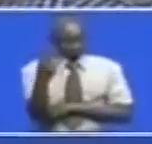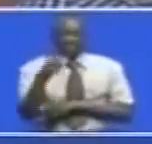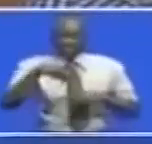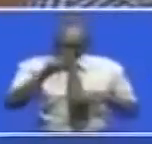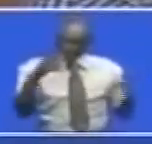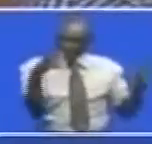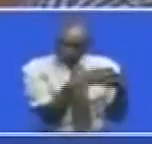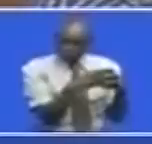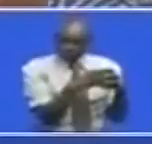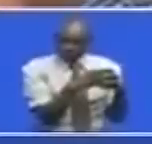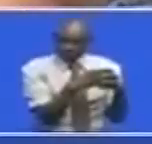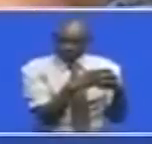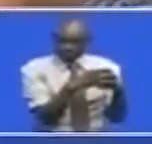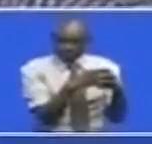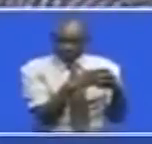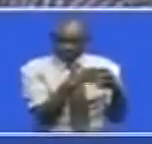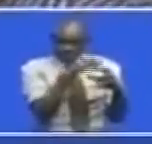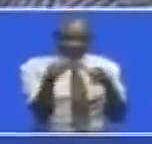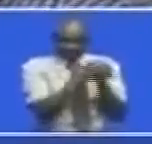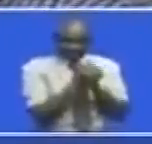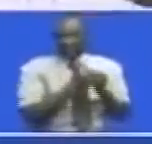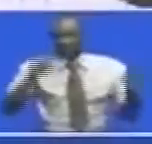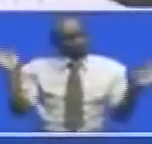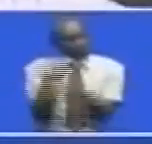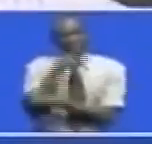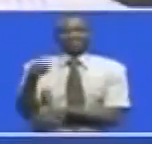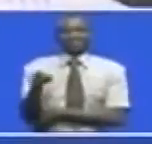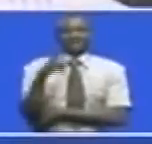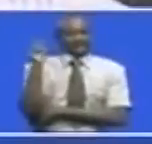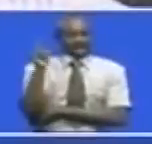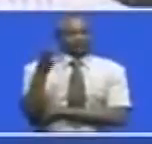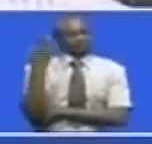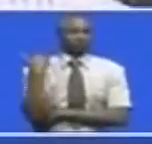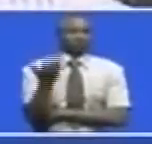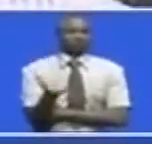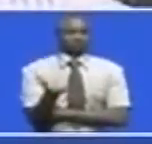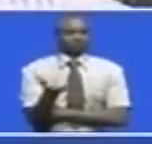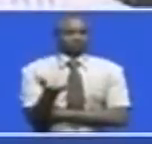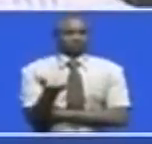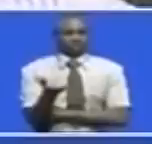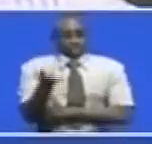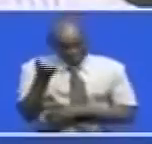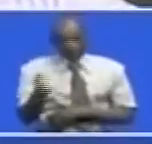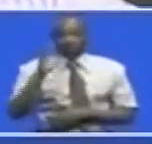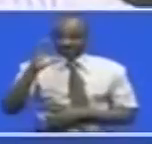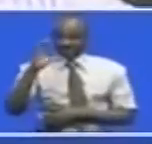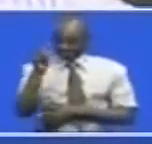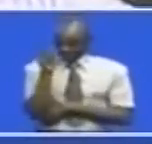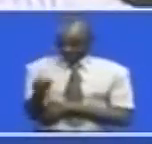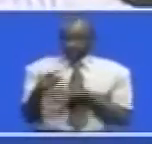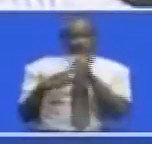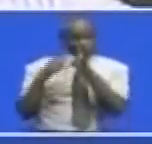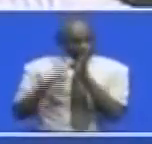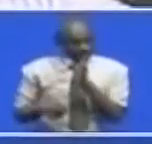parties aiming to overthrow the ruling party. The ruling party, the party in power, has